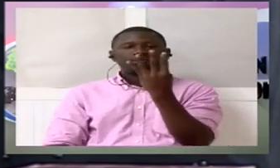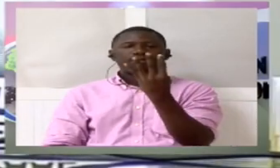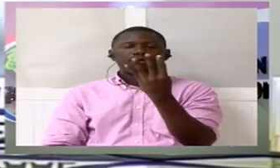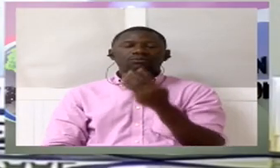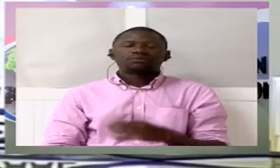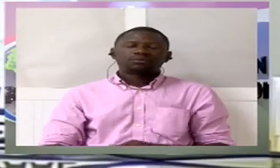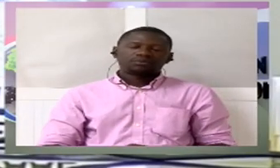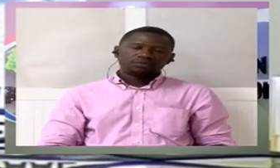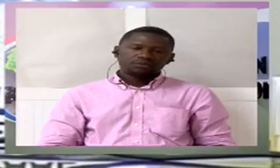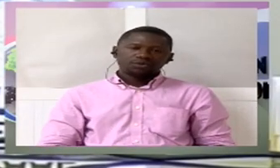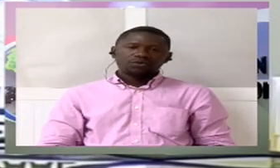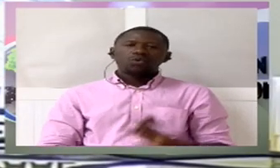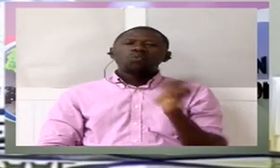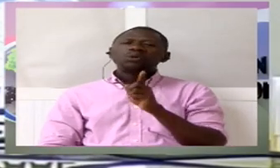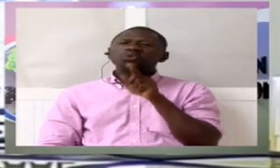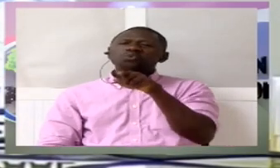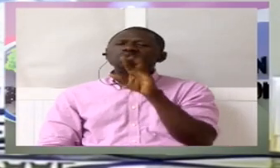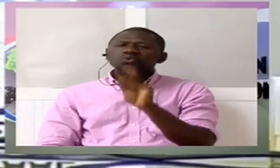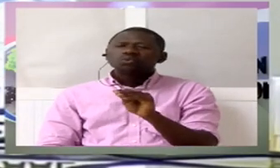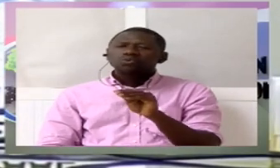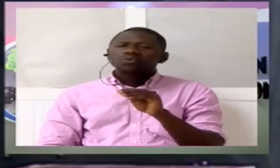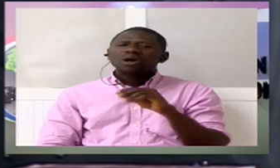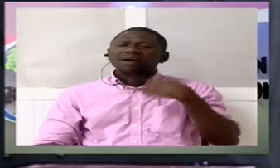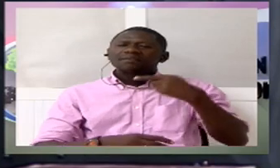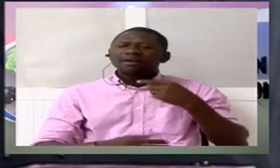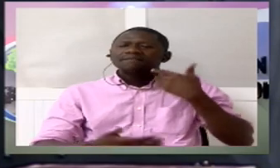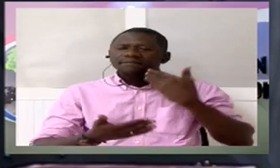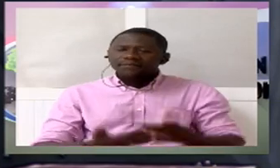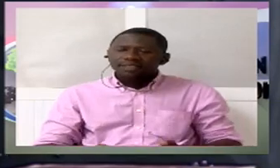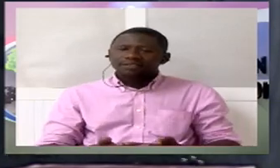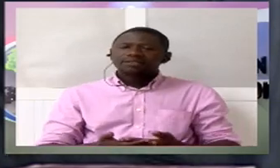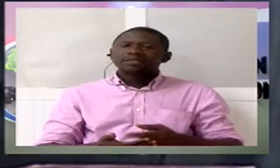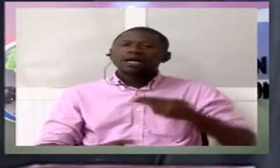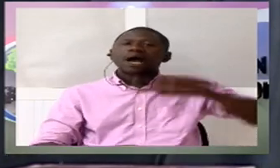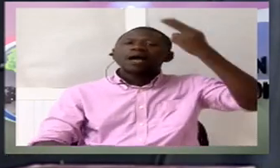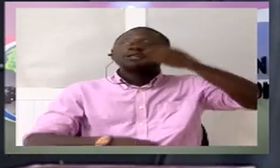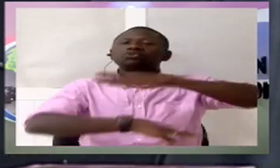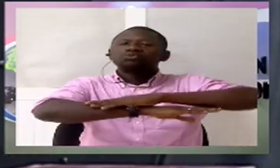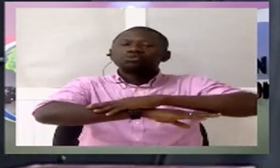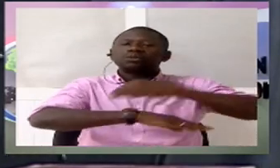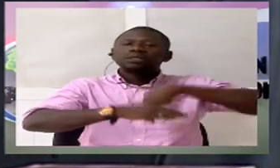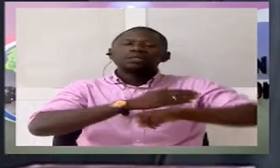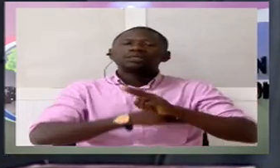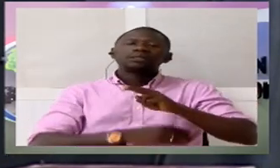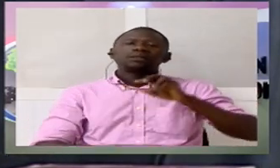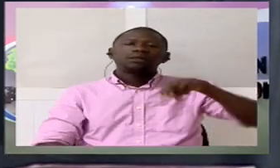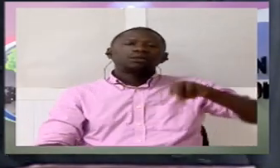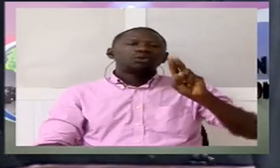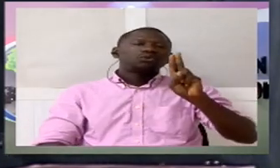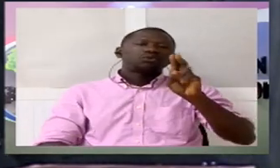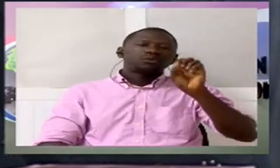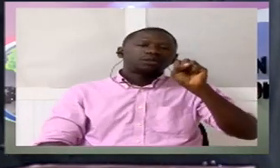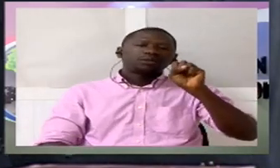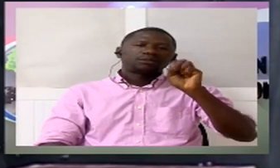1974. What did you do upon completion of high school, Nusrat High School? Biri Nusrat High School karambumba bang ijita.